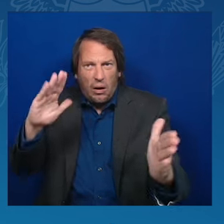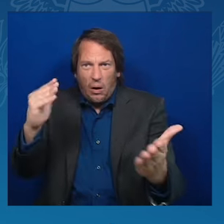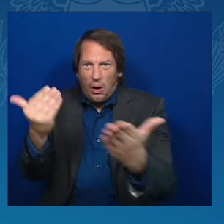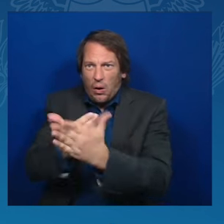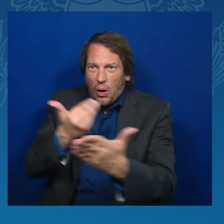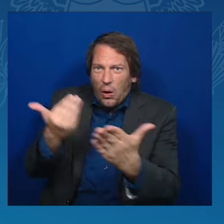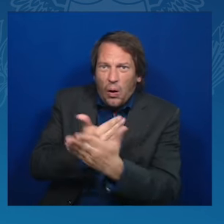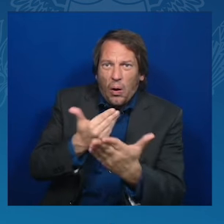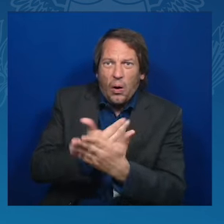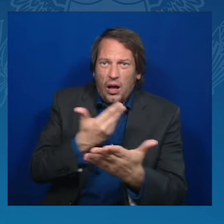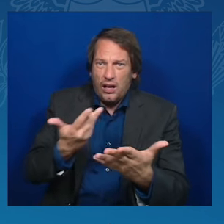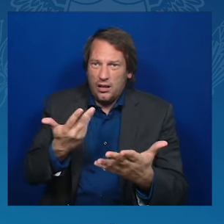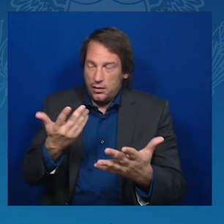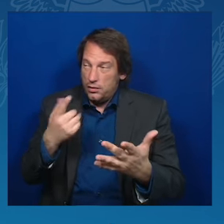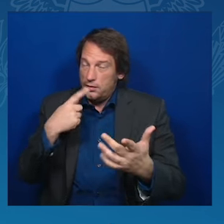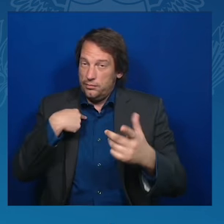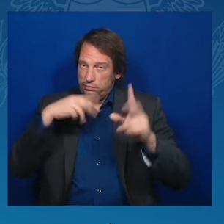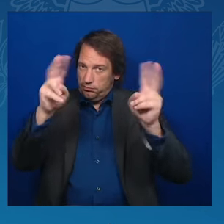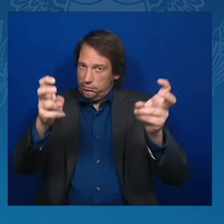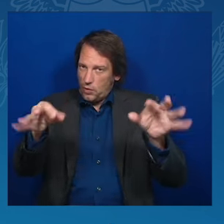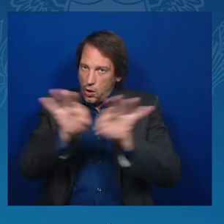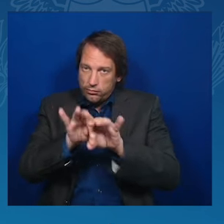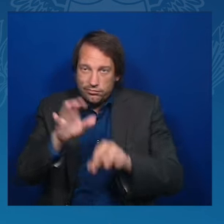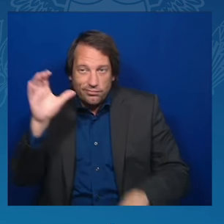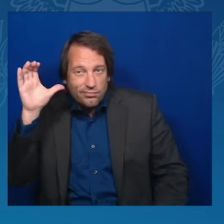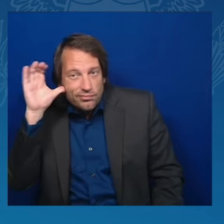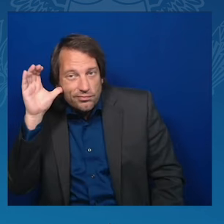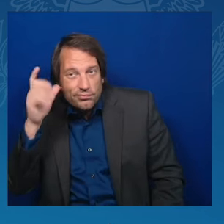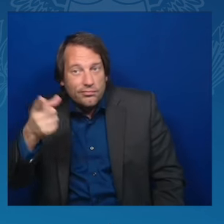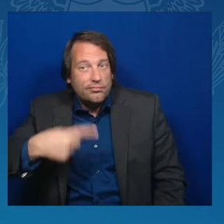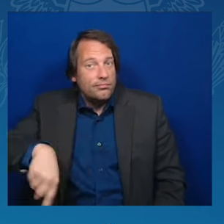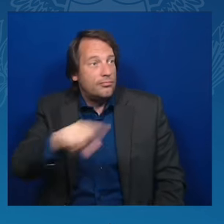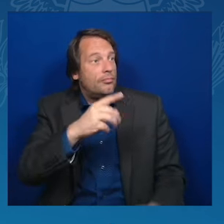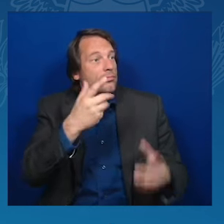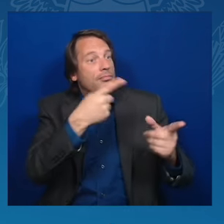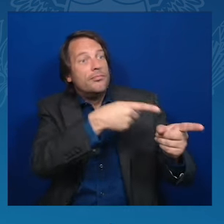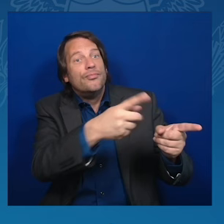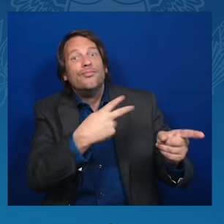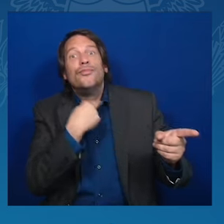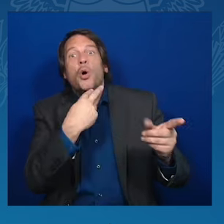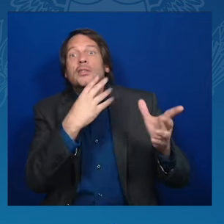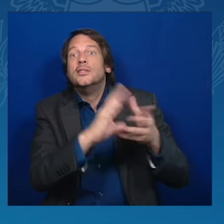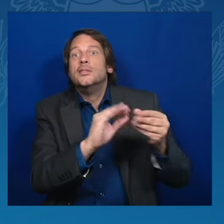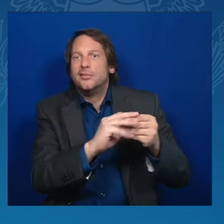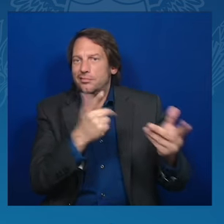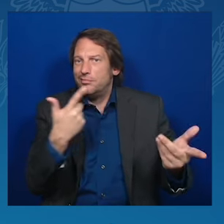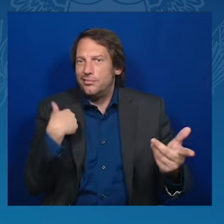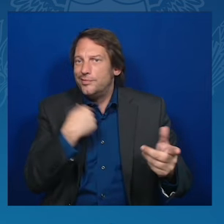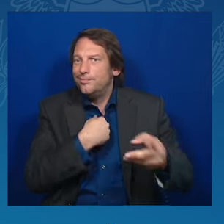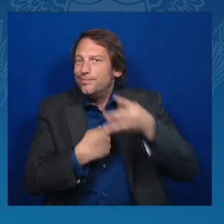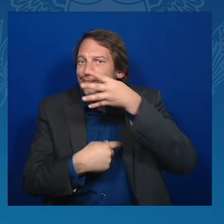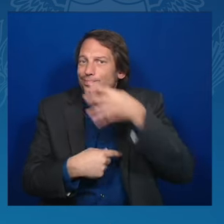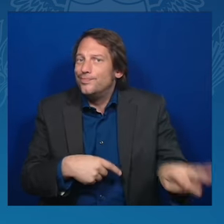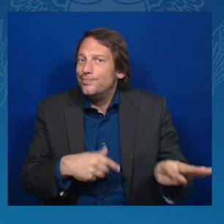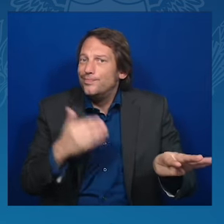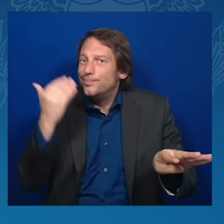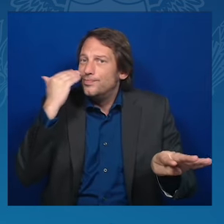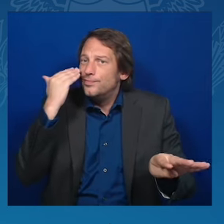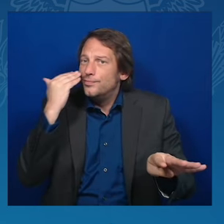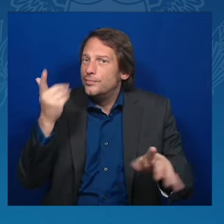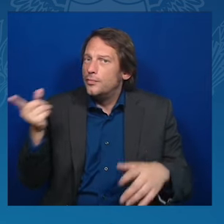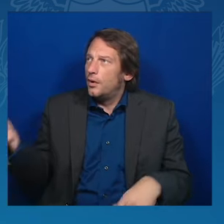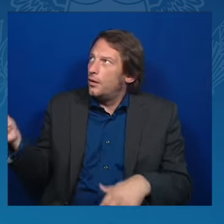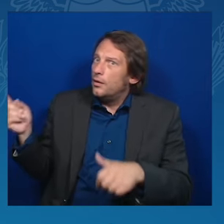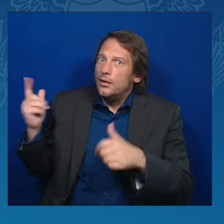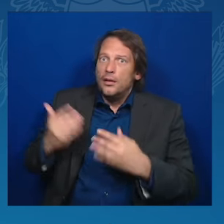unheard," and first inspired him to dream of a career in politics. I think anyone who heard the Prime Minister